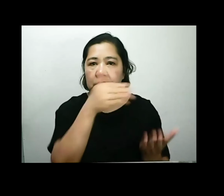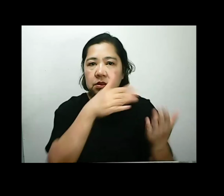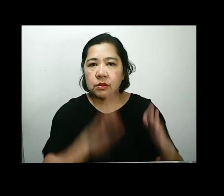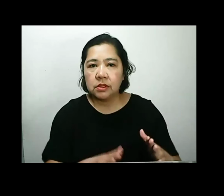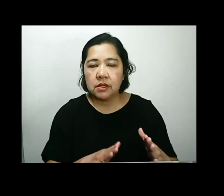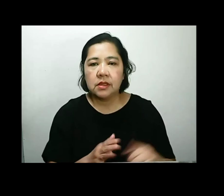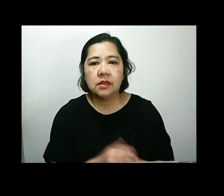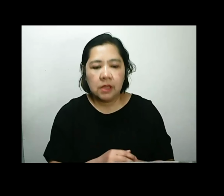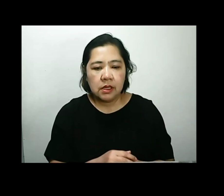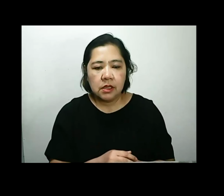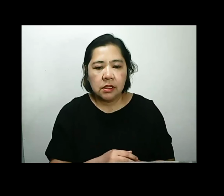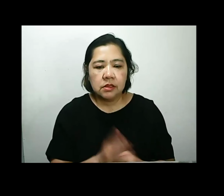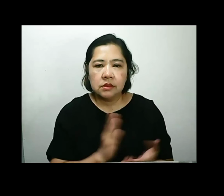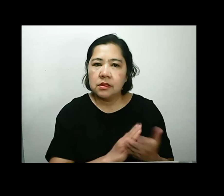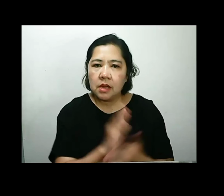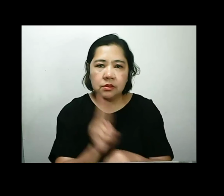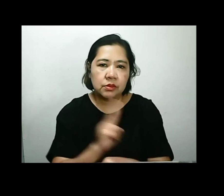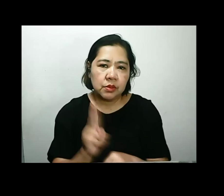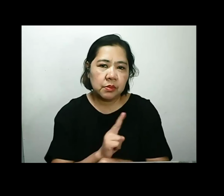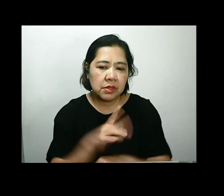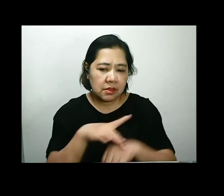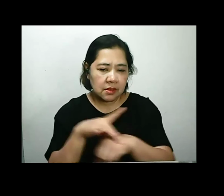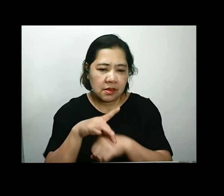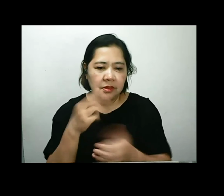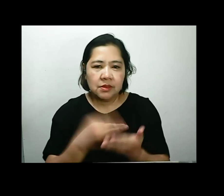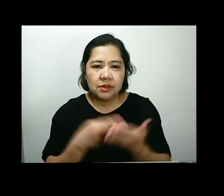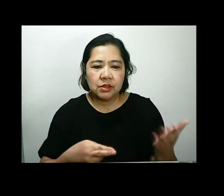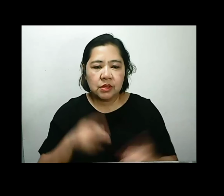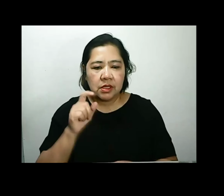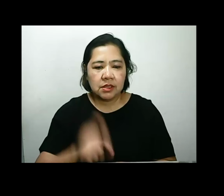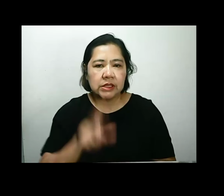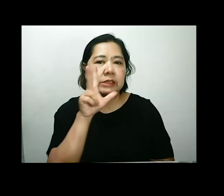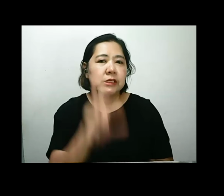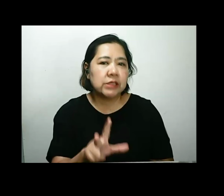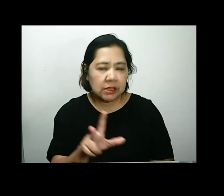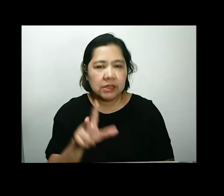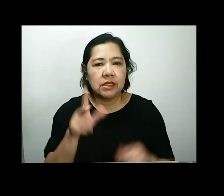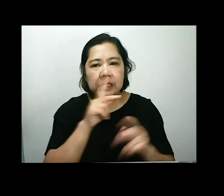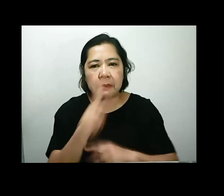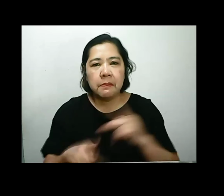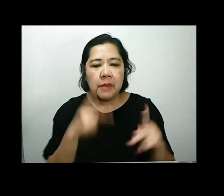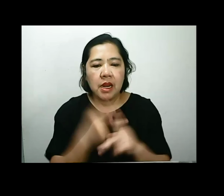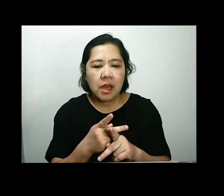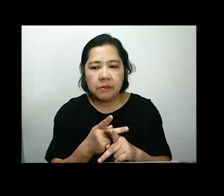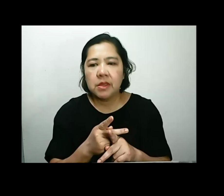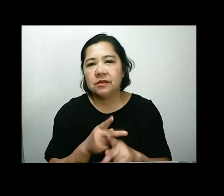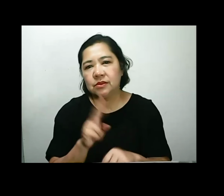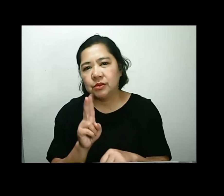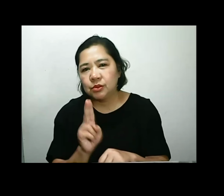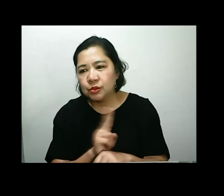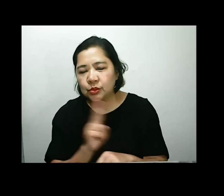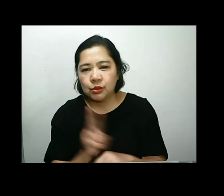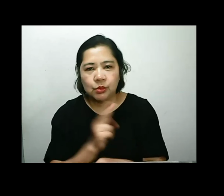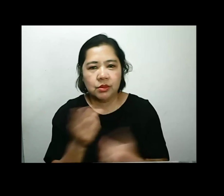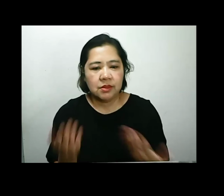we're consuming the Earth's resources, we need three planets to sustain our lifestyle. Our consumption-driven lifestyle and all